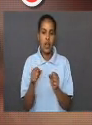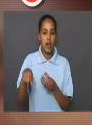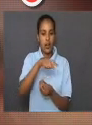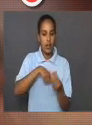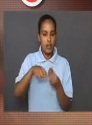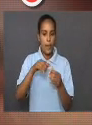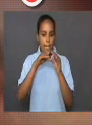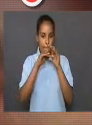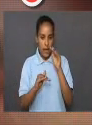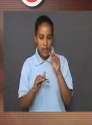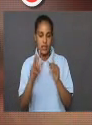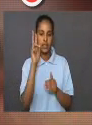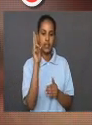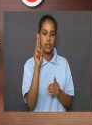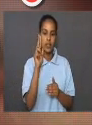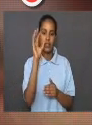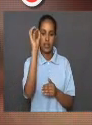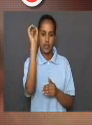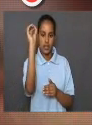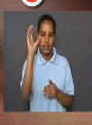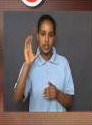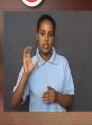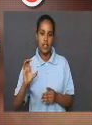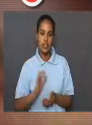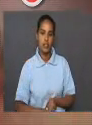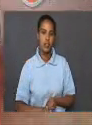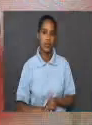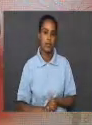around -3 degrees Celsius.